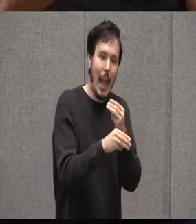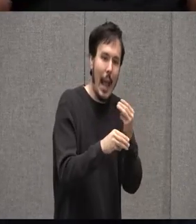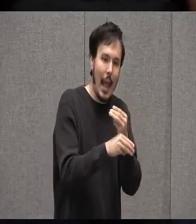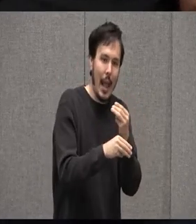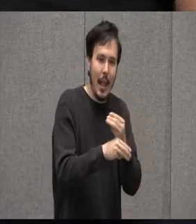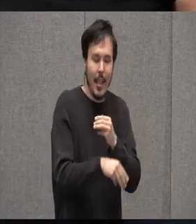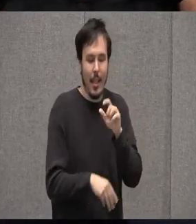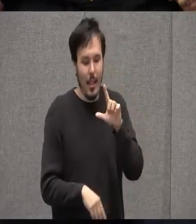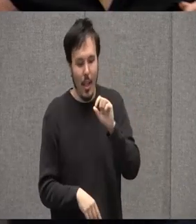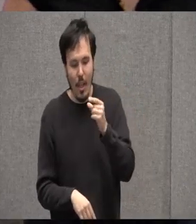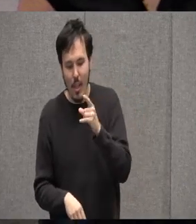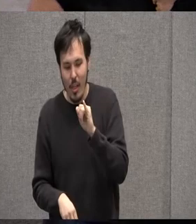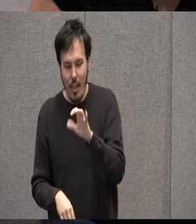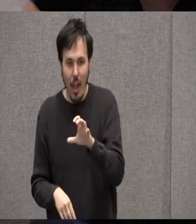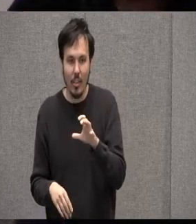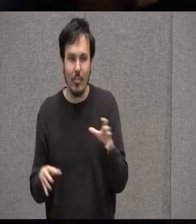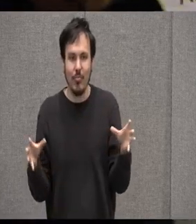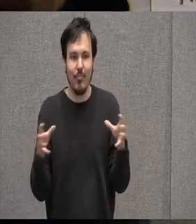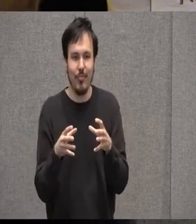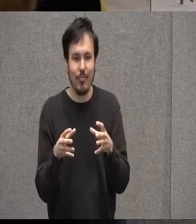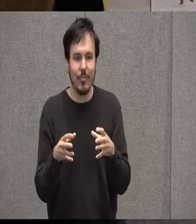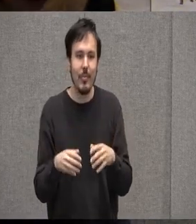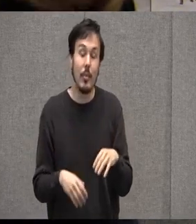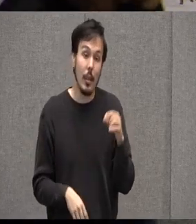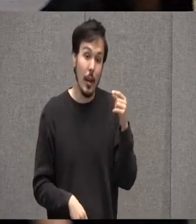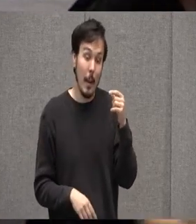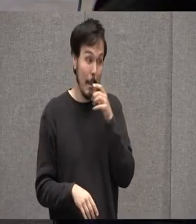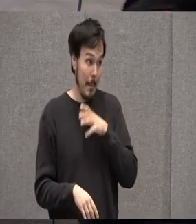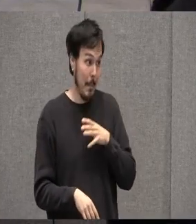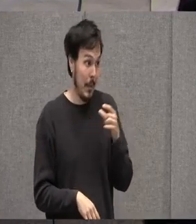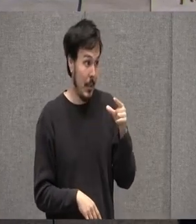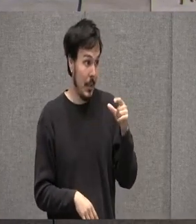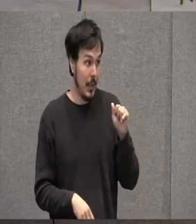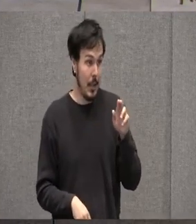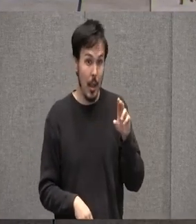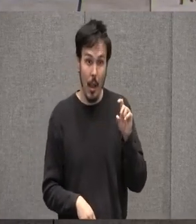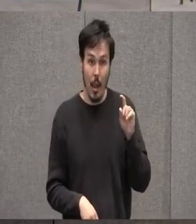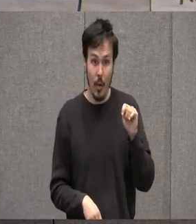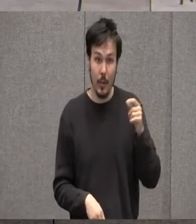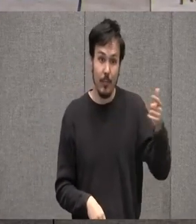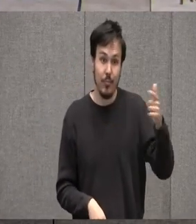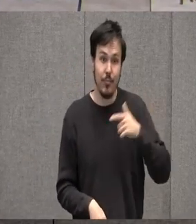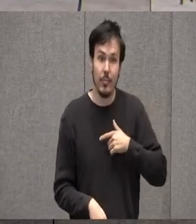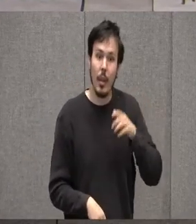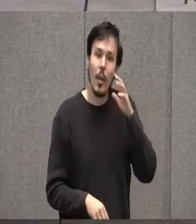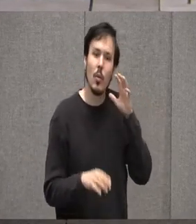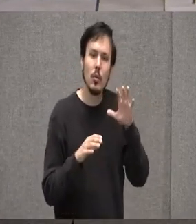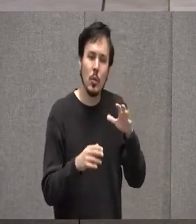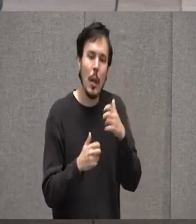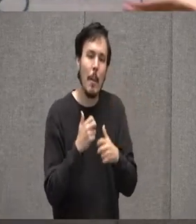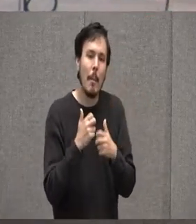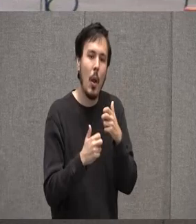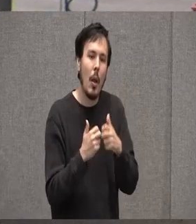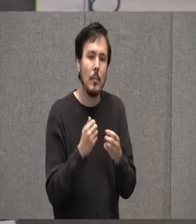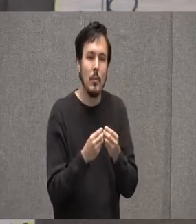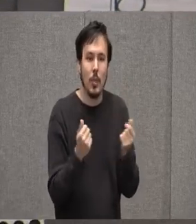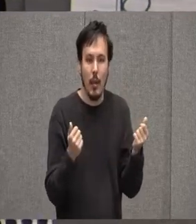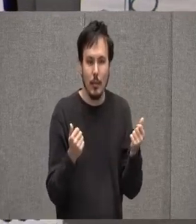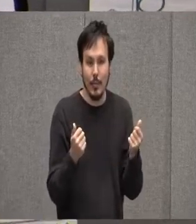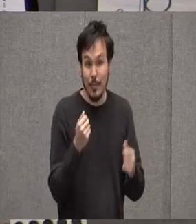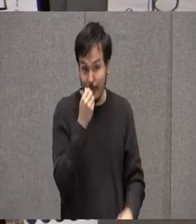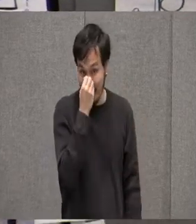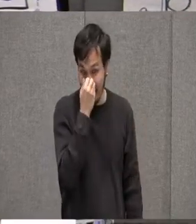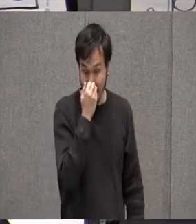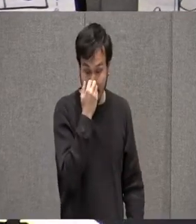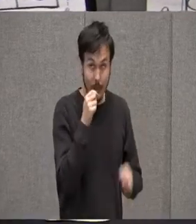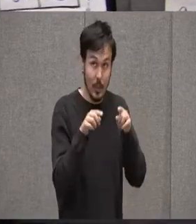you. Now we're gonna have Miss Gaudette come on up, and she's gonna work on with you with some problem solving problems